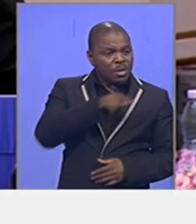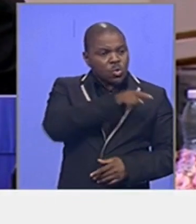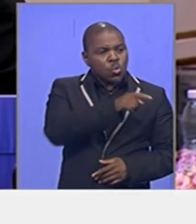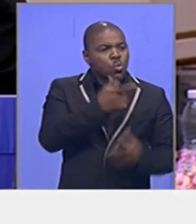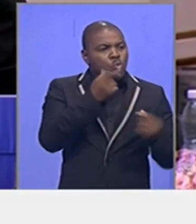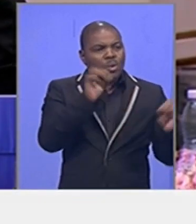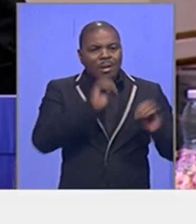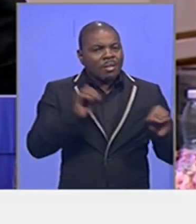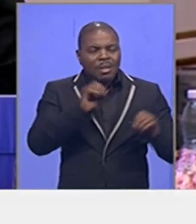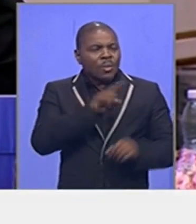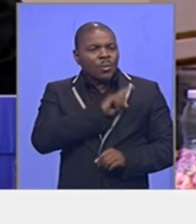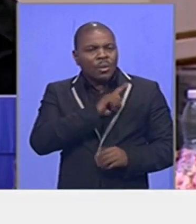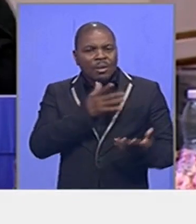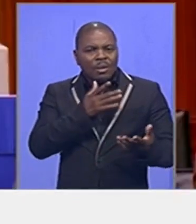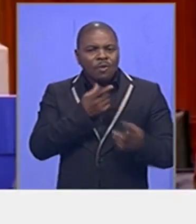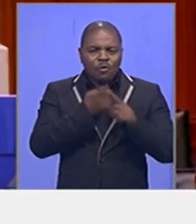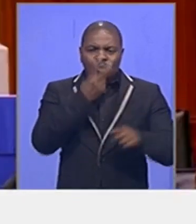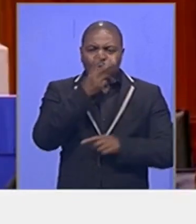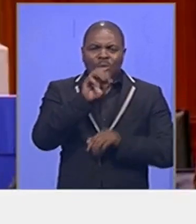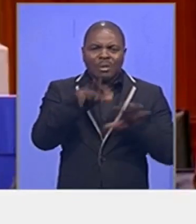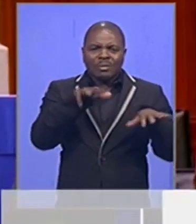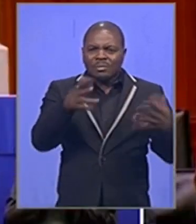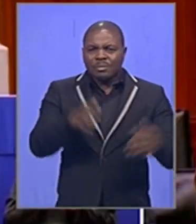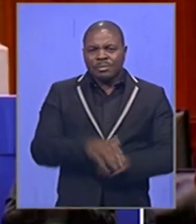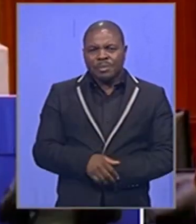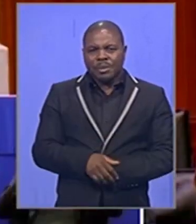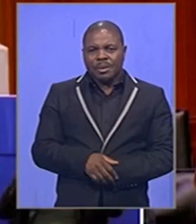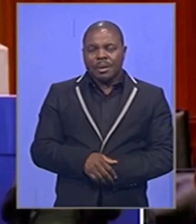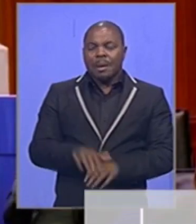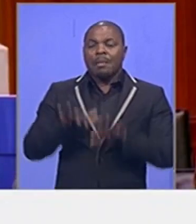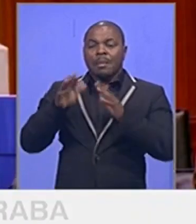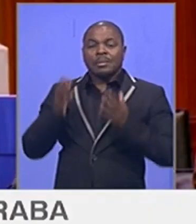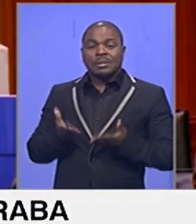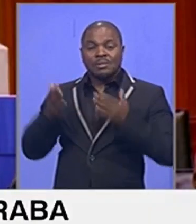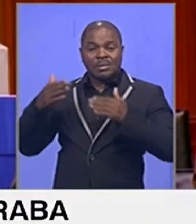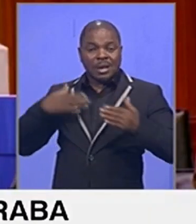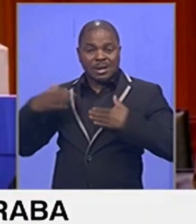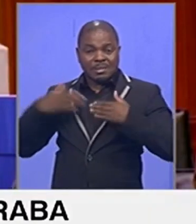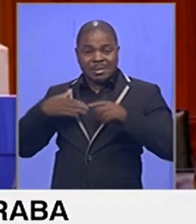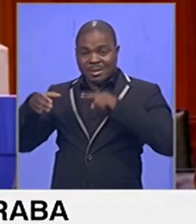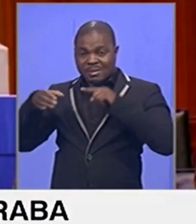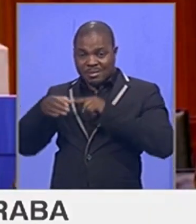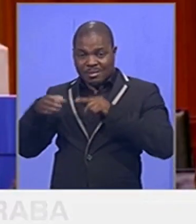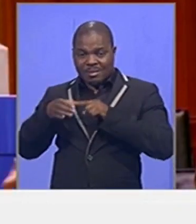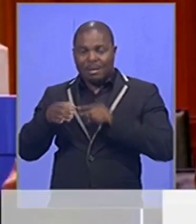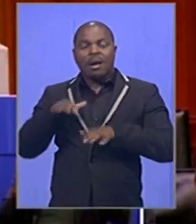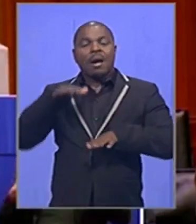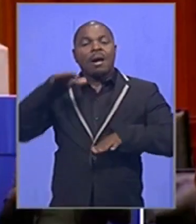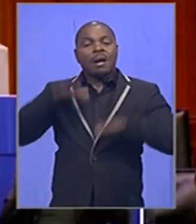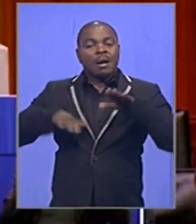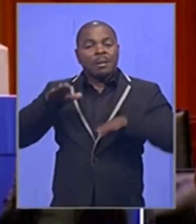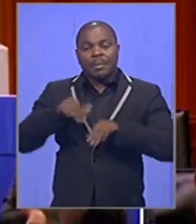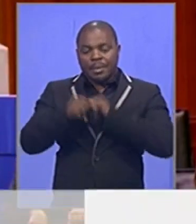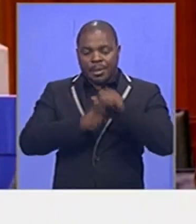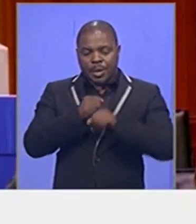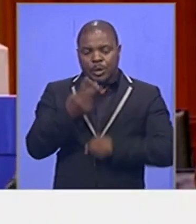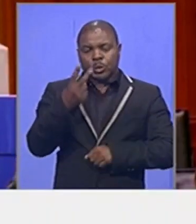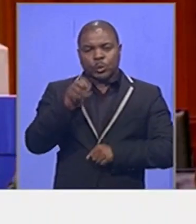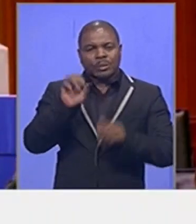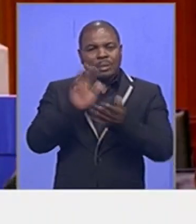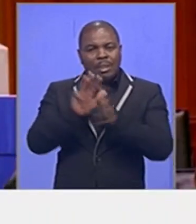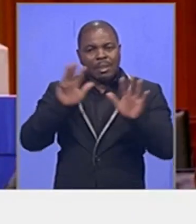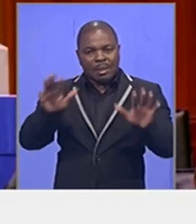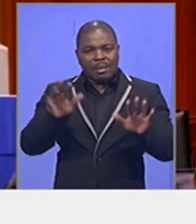nothing about it since 2019? The Department of Public Service Administration in April 2019